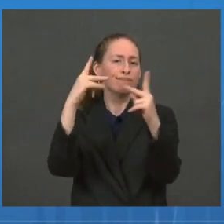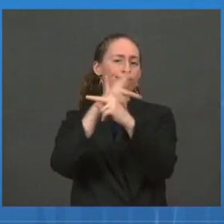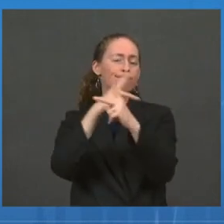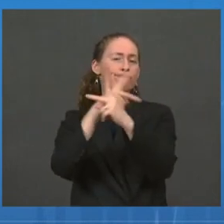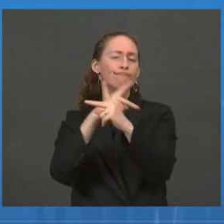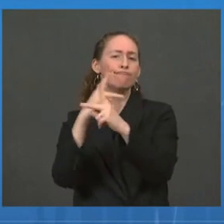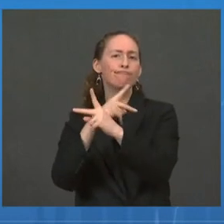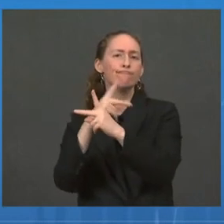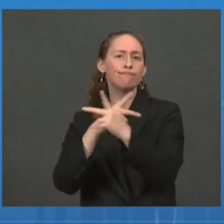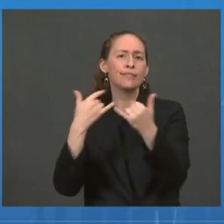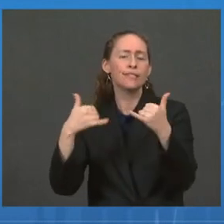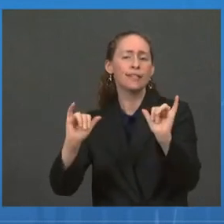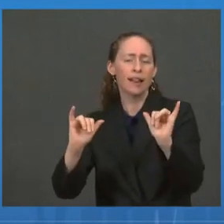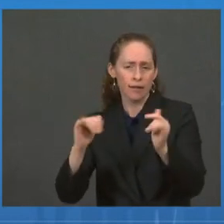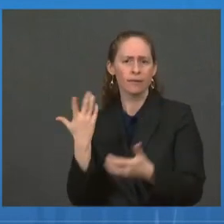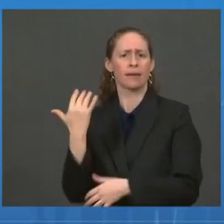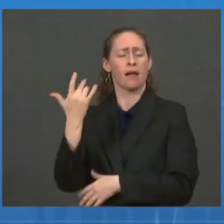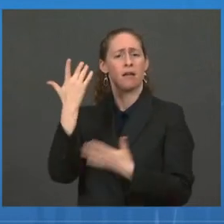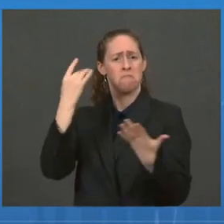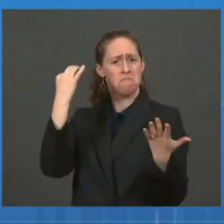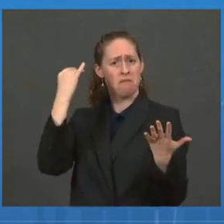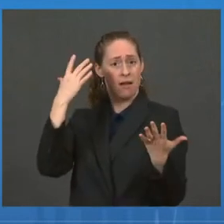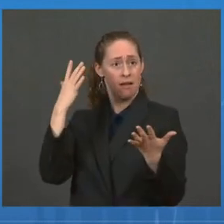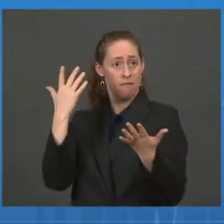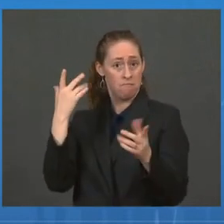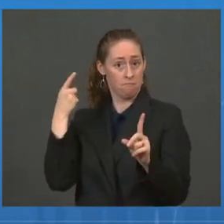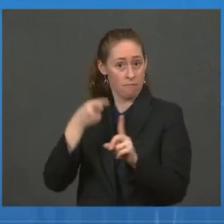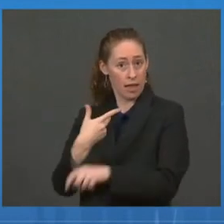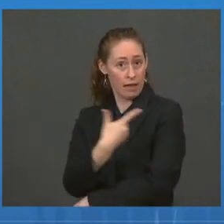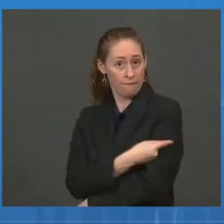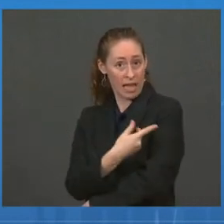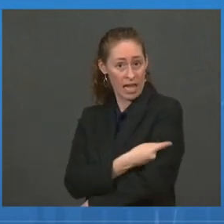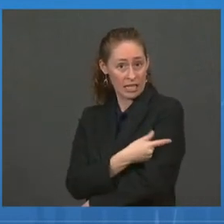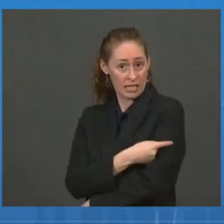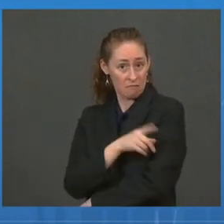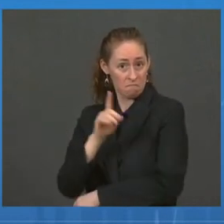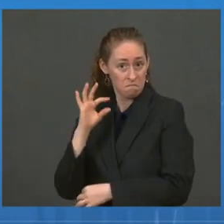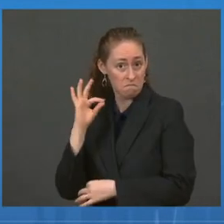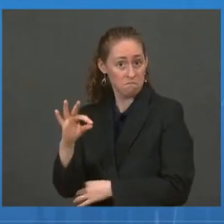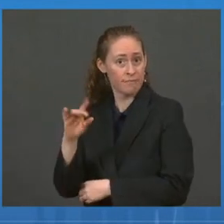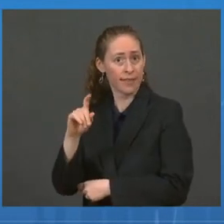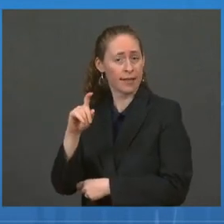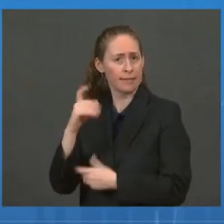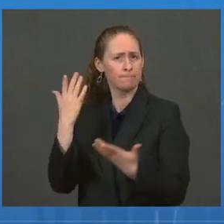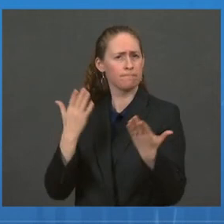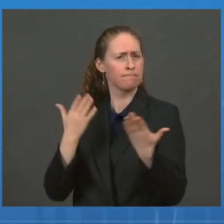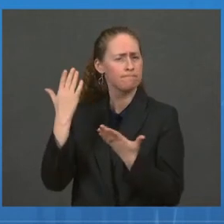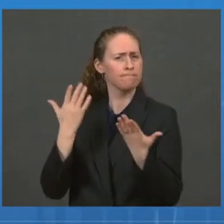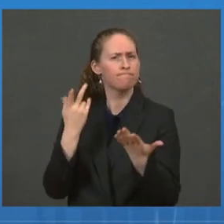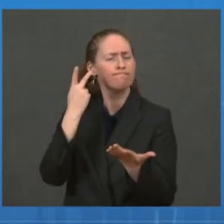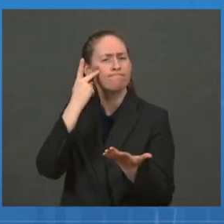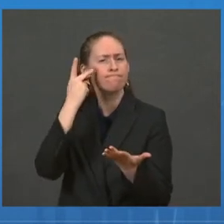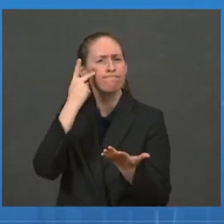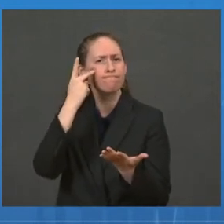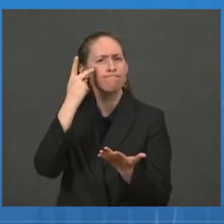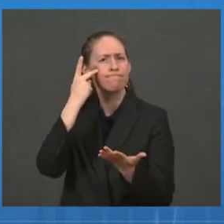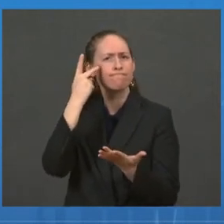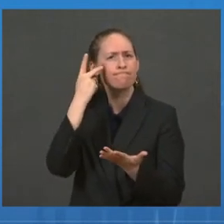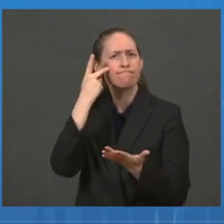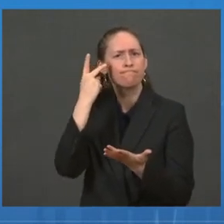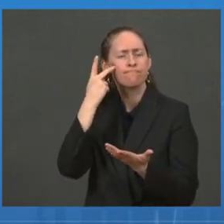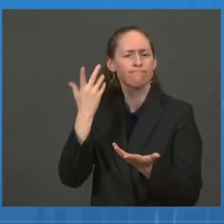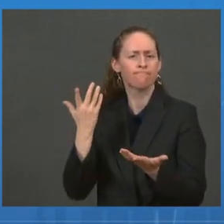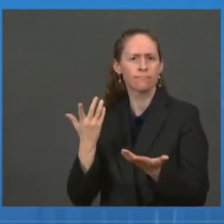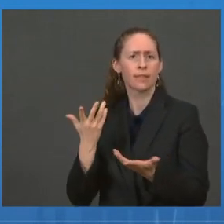significant reductions in neutralizing tide are possible and we say that because the mutations suggest